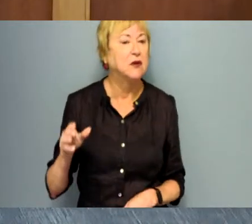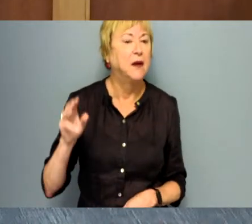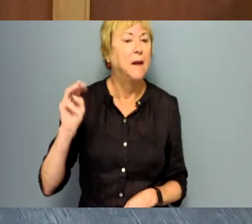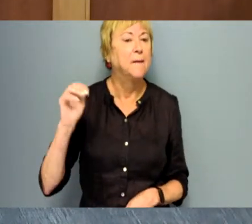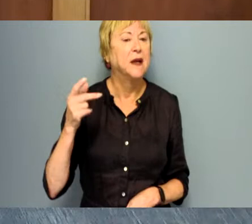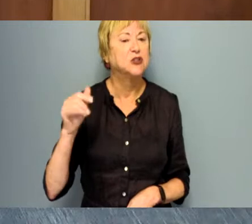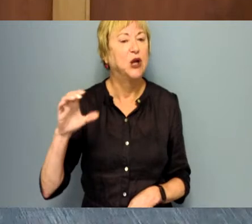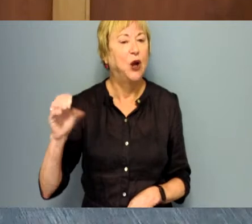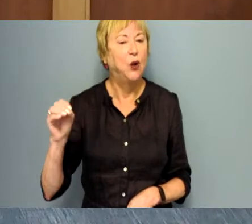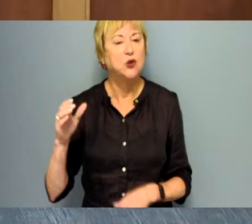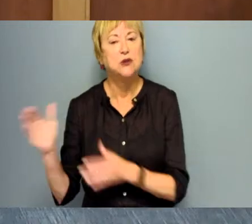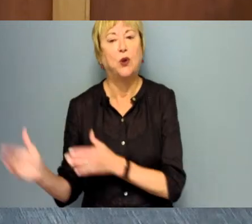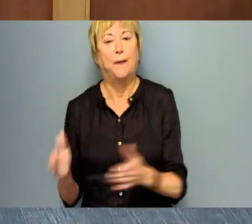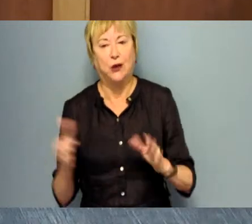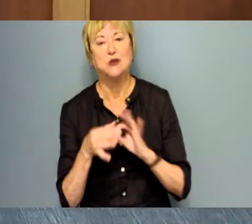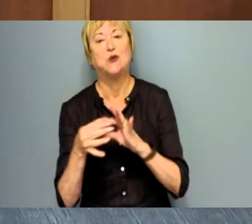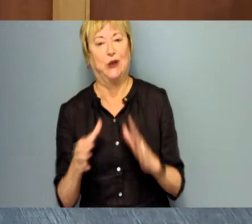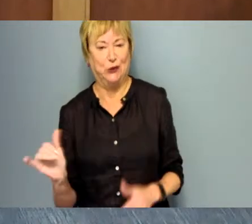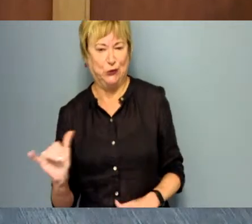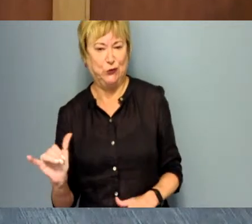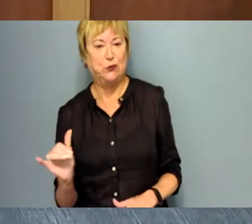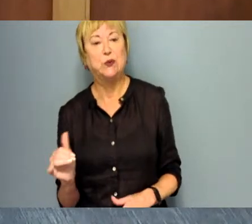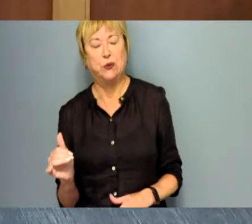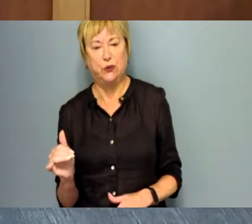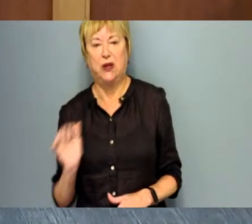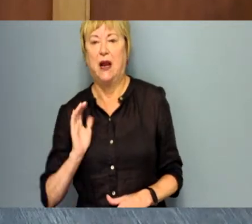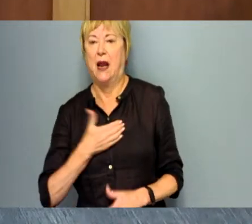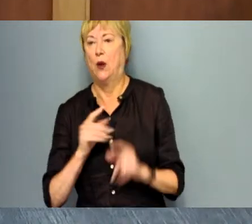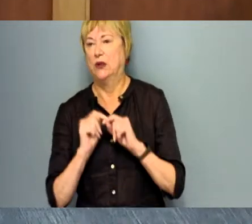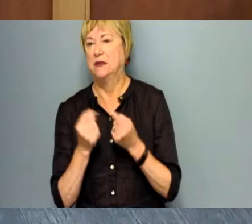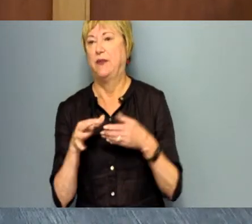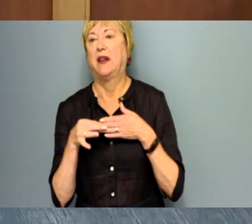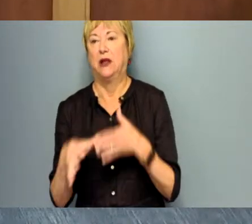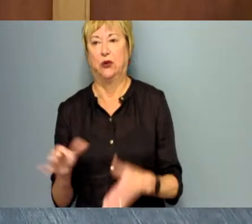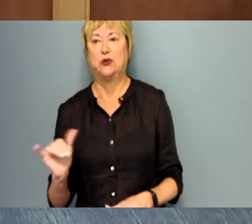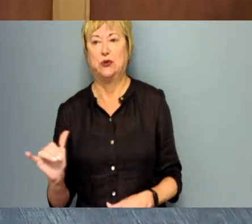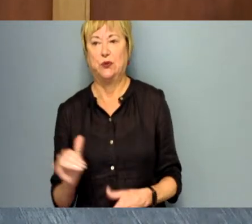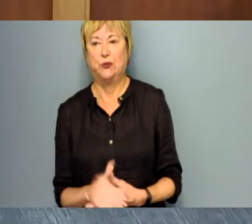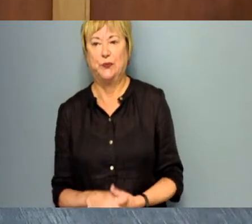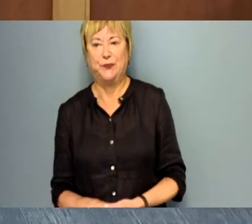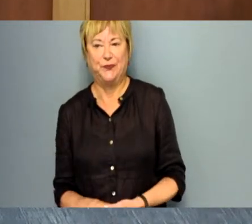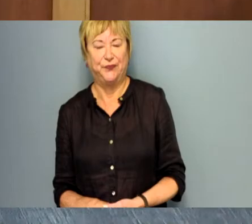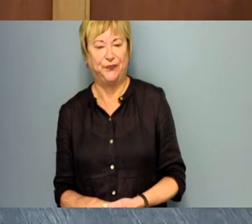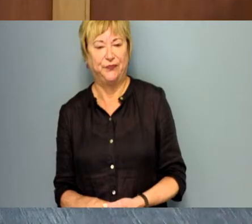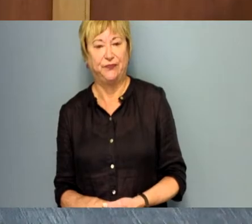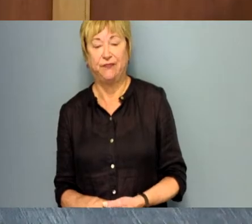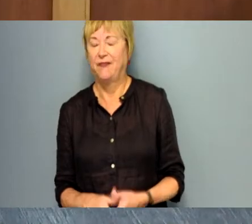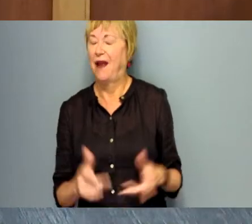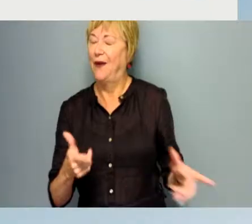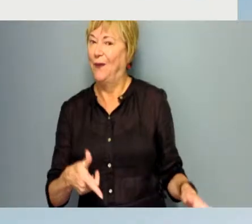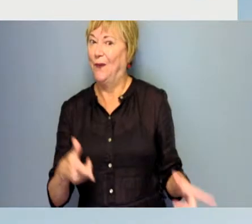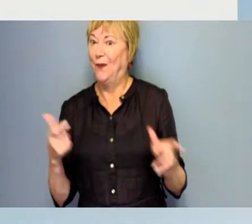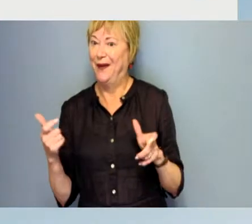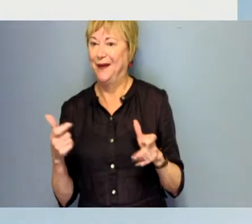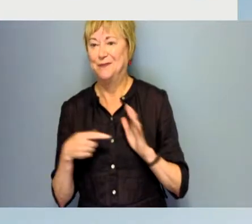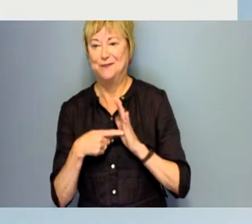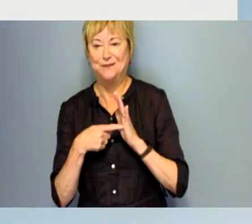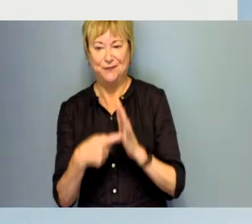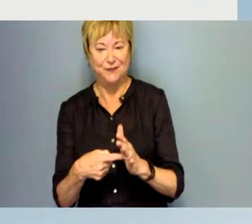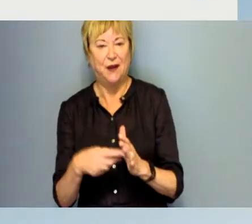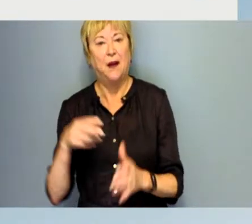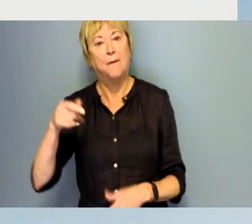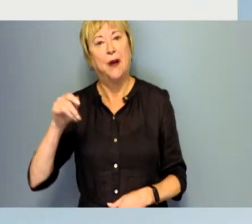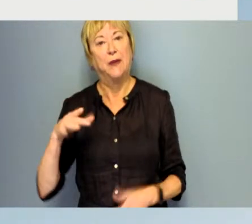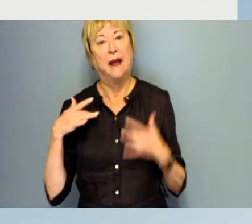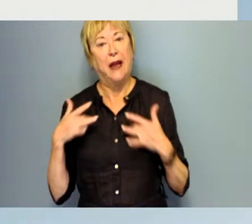a preparedness coordinator, and she's also our team leader. Next slide. So very quickly, I want to show you that public health